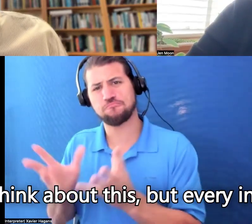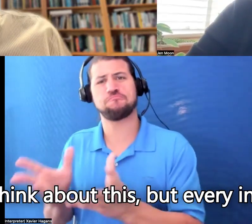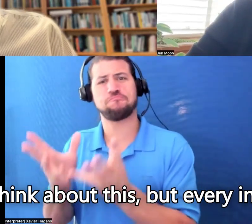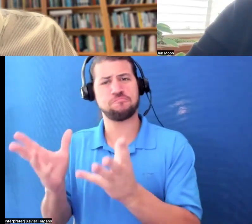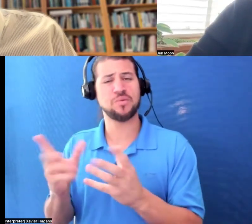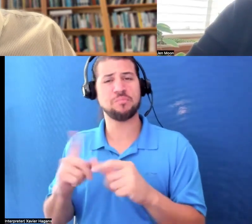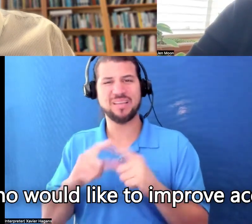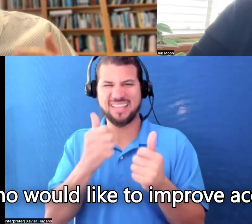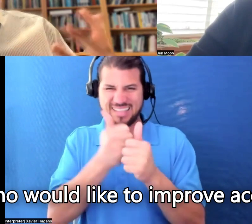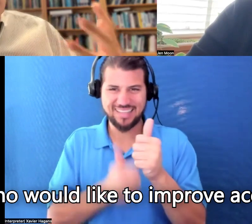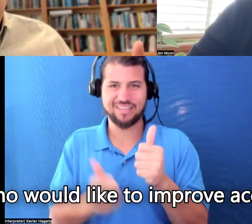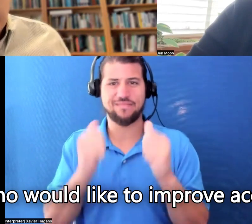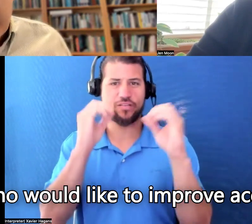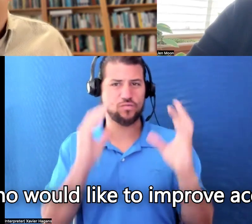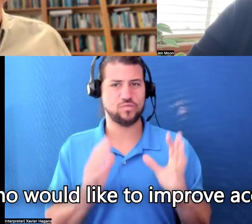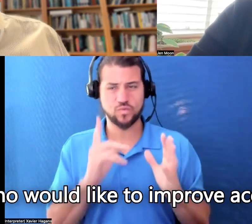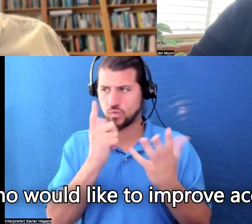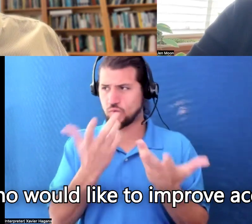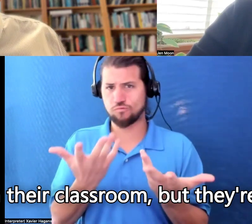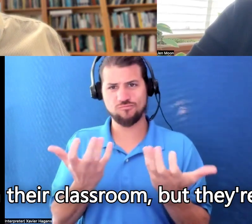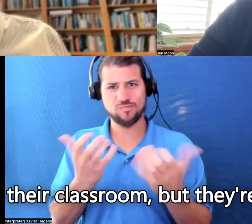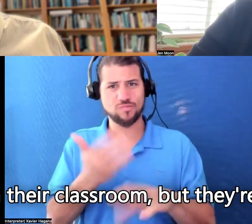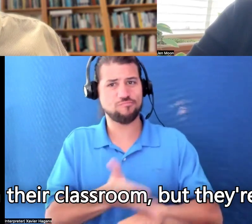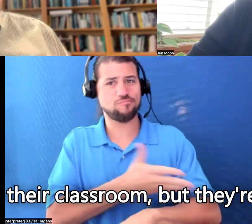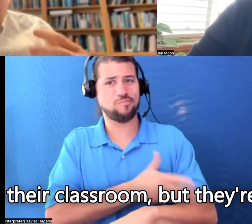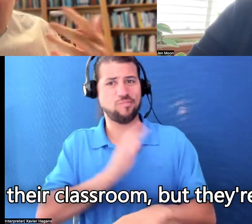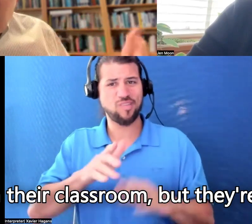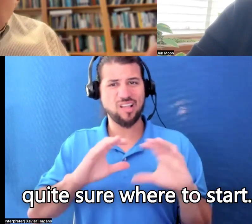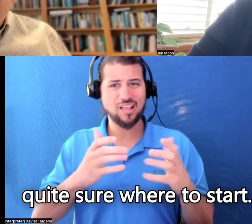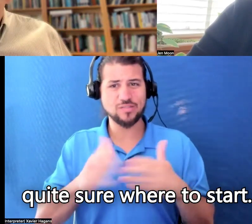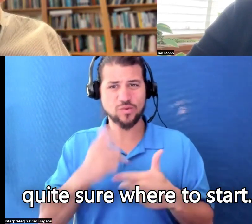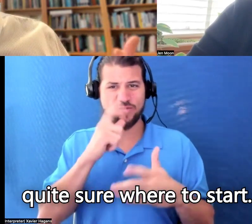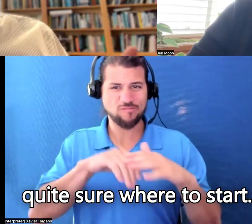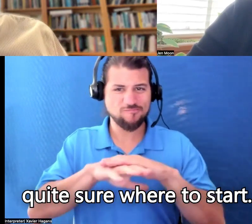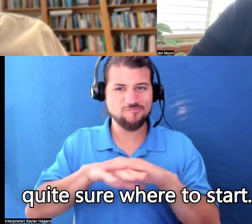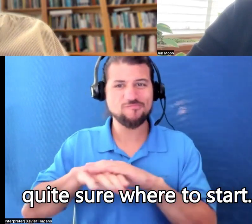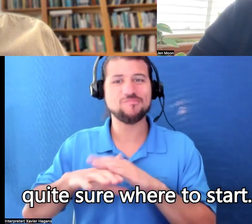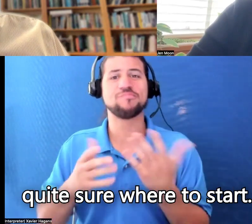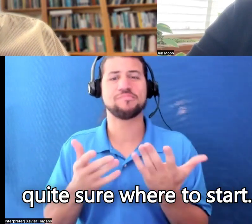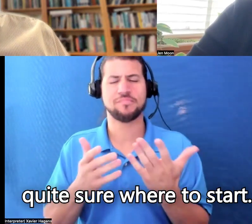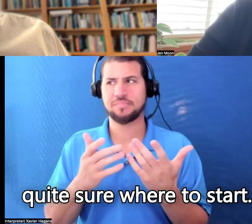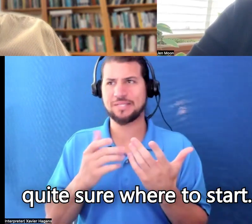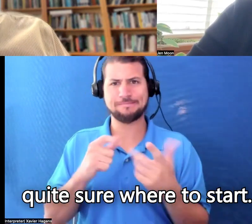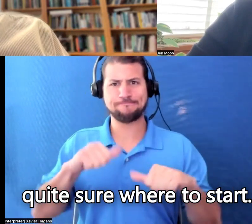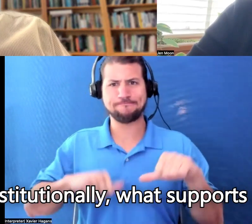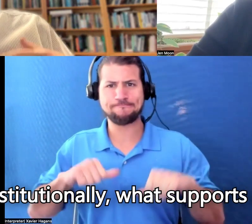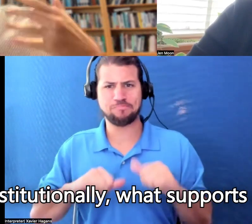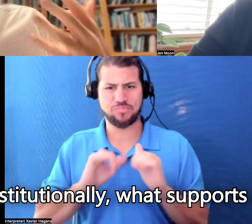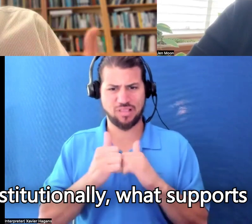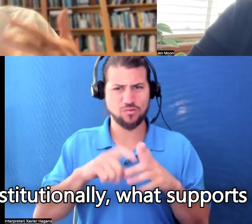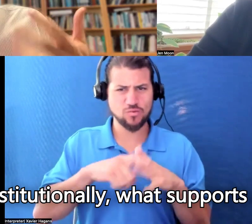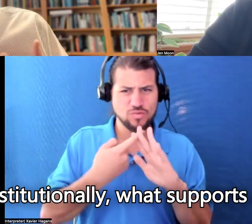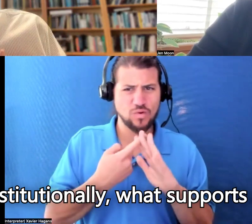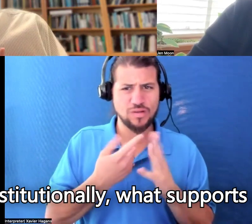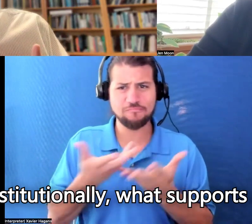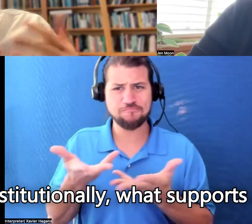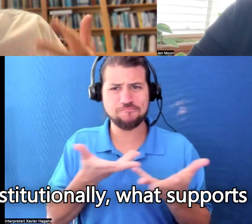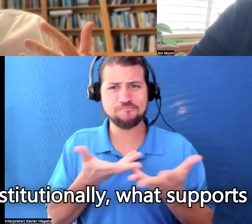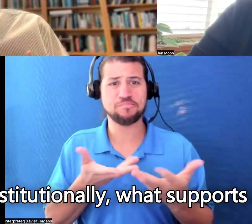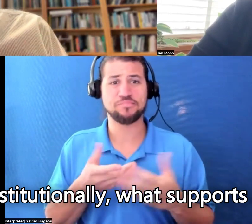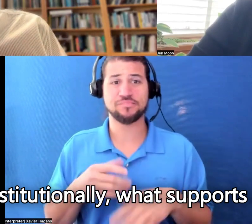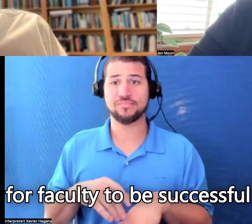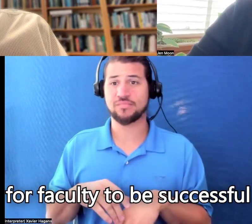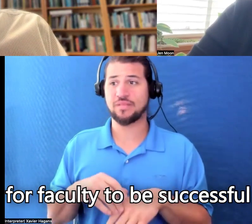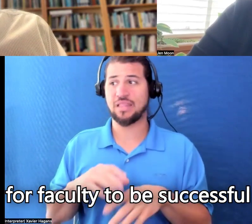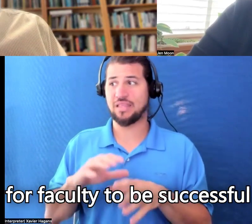every instructor who'd like to improve accessibility in their classroom, but they're just not quite sure where to start. And institutionally, what